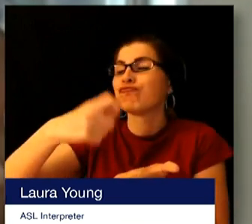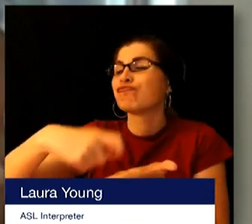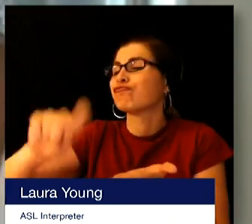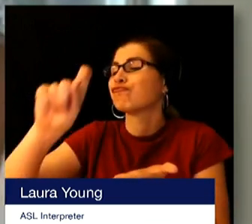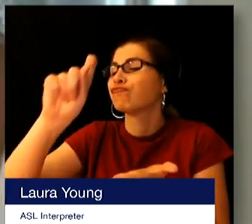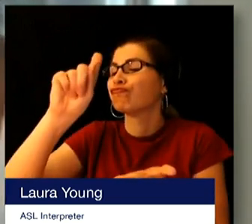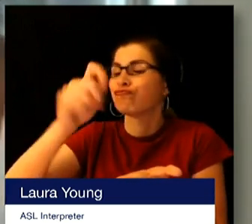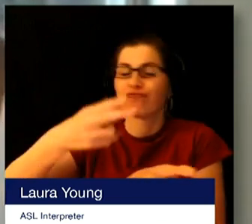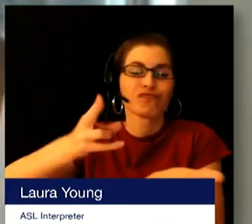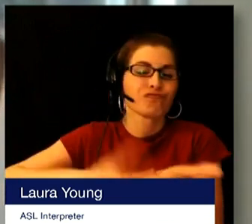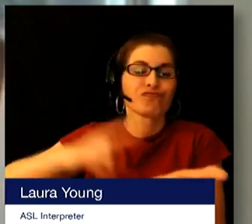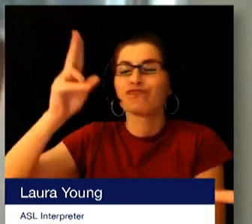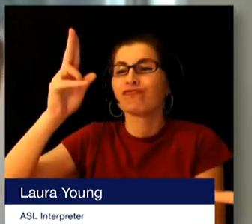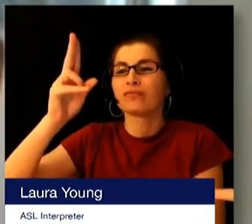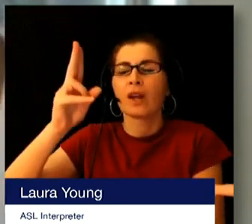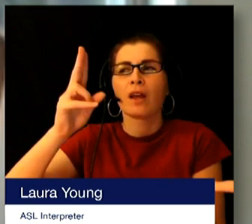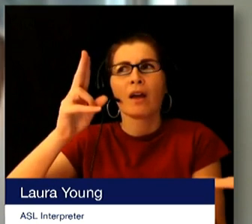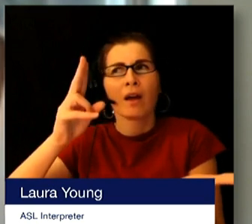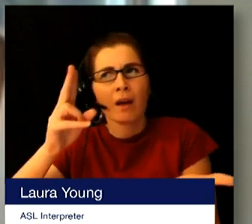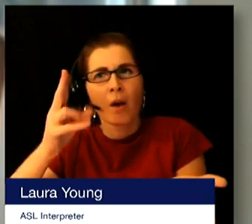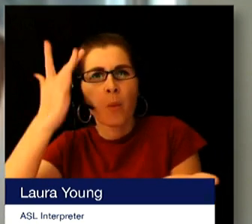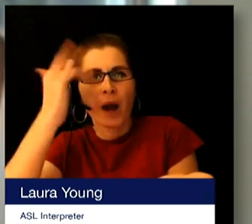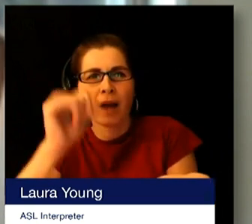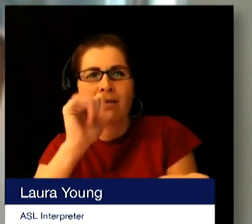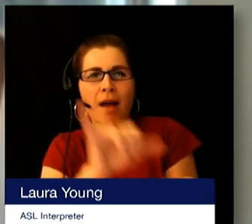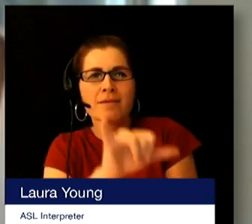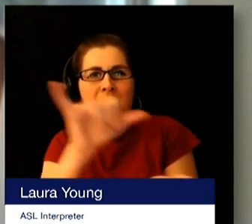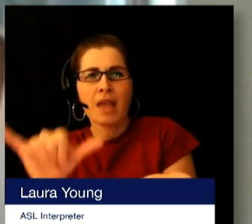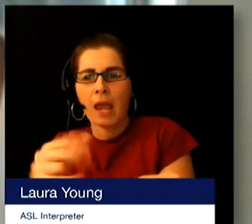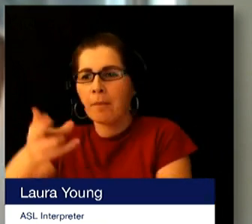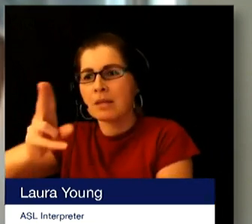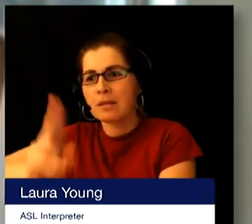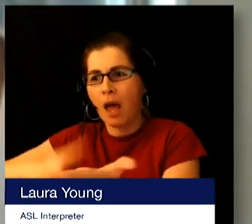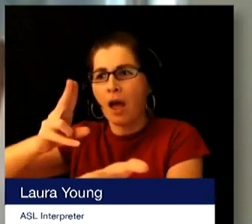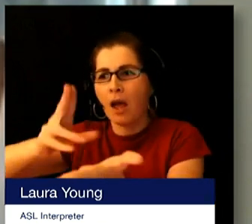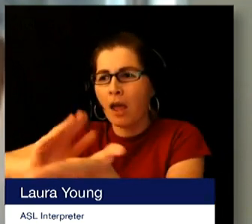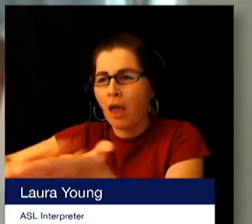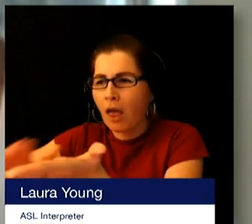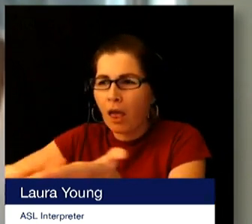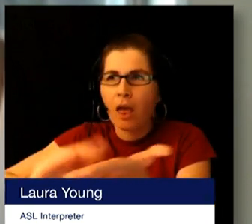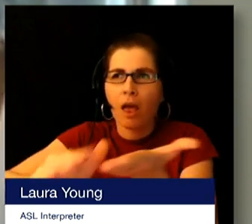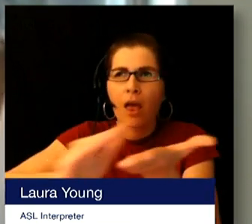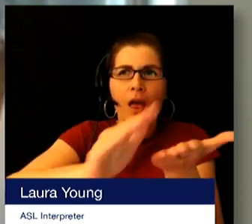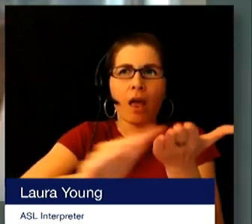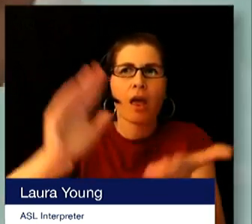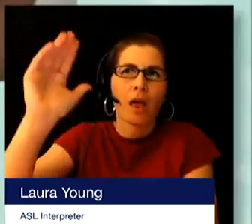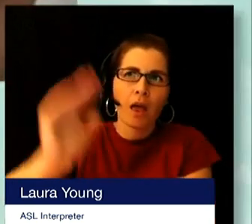with the same stroke of that pen, governors can free thousands of people.